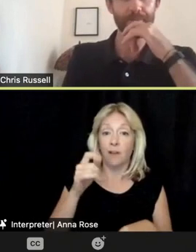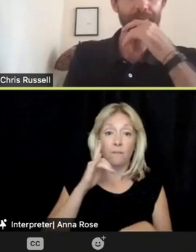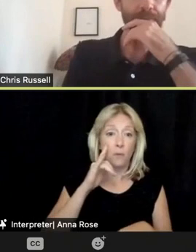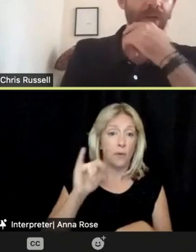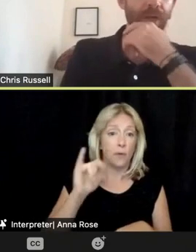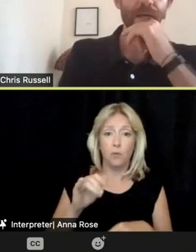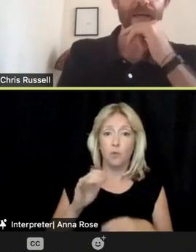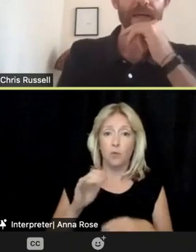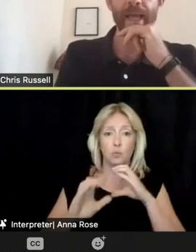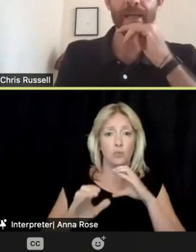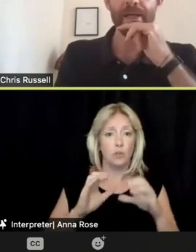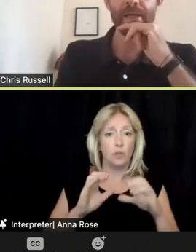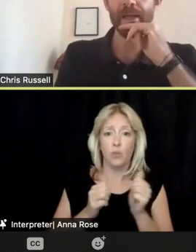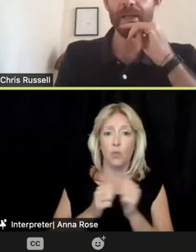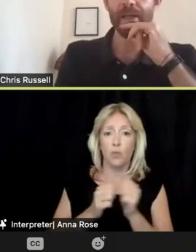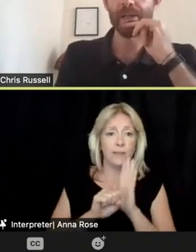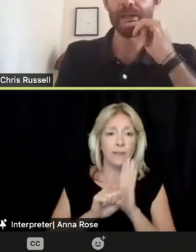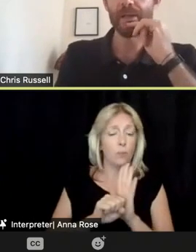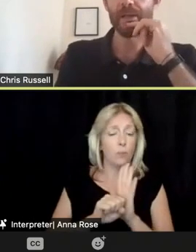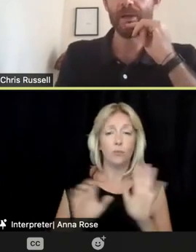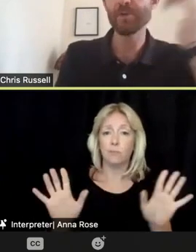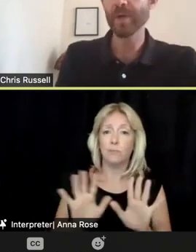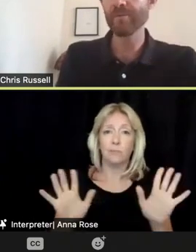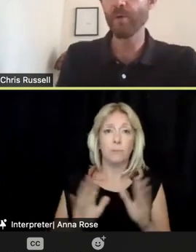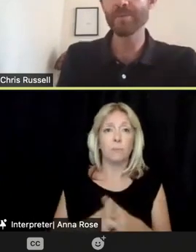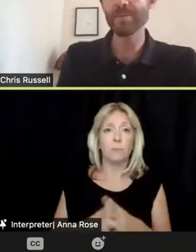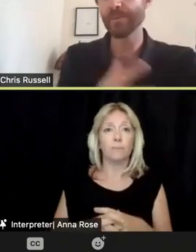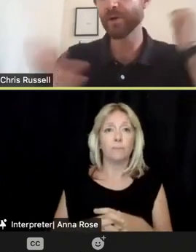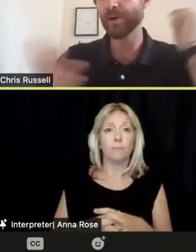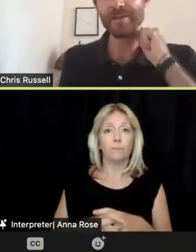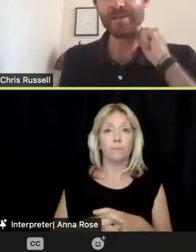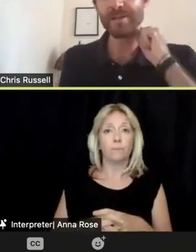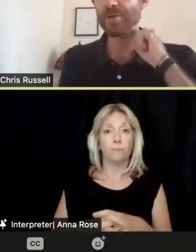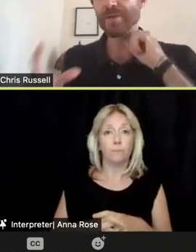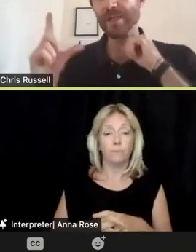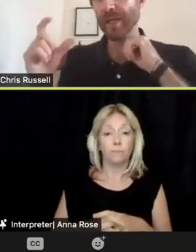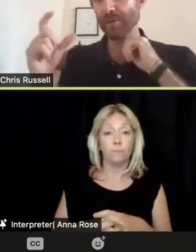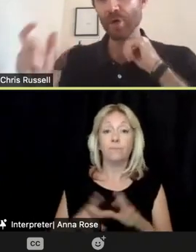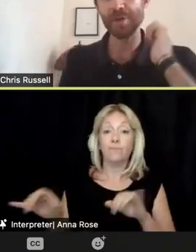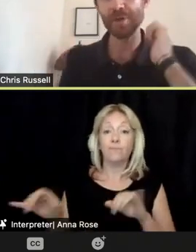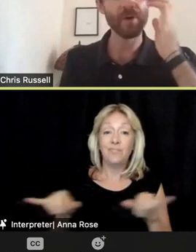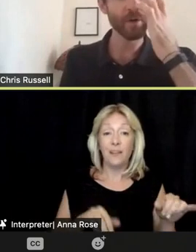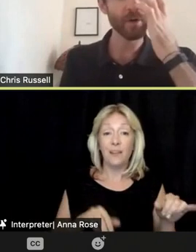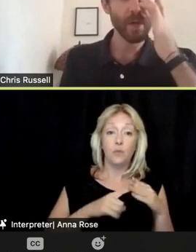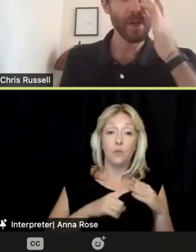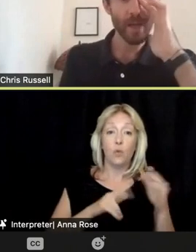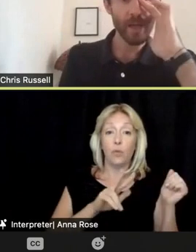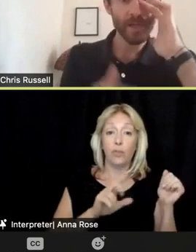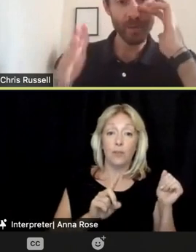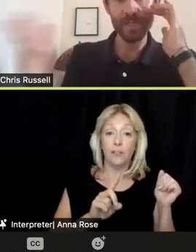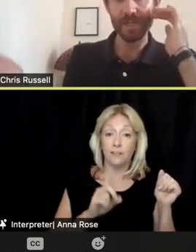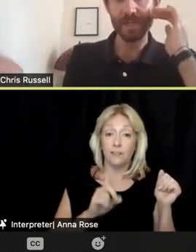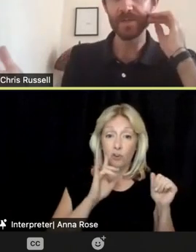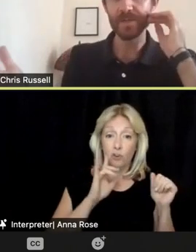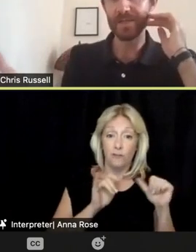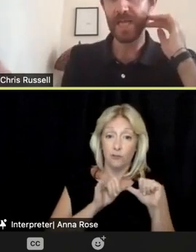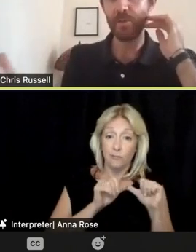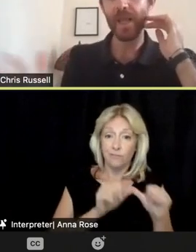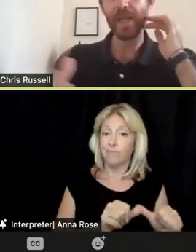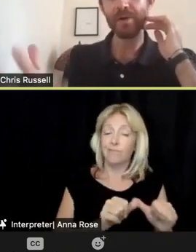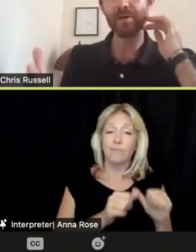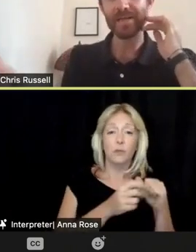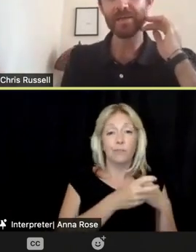communication. And you have 3D forms that can progress to 2D, like we show with the photo, and 2D